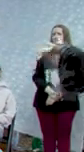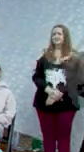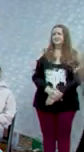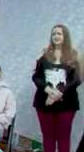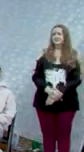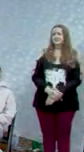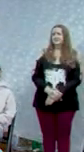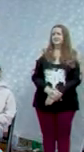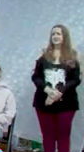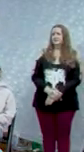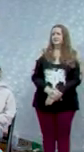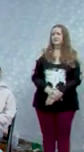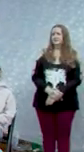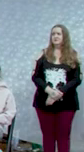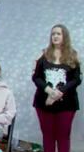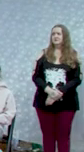Jamie J.